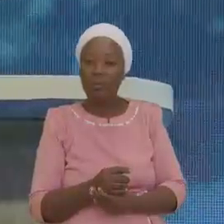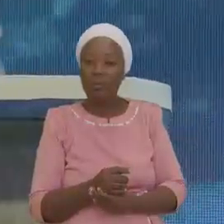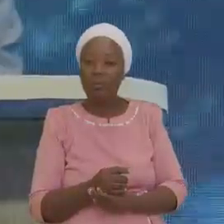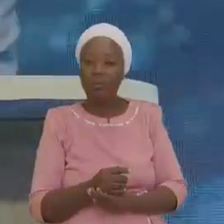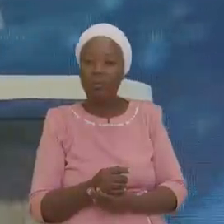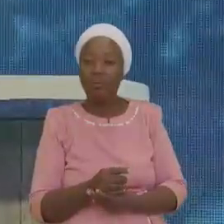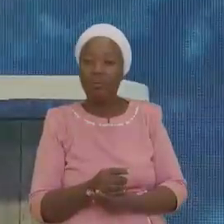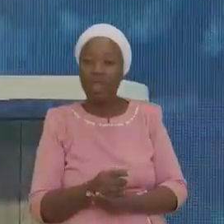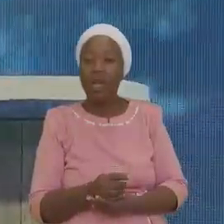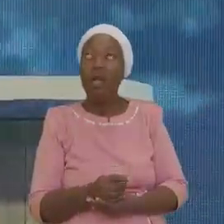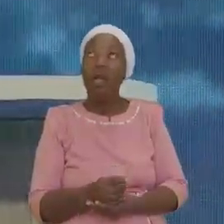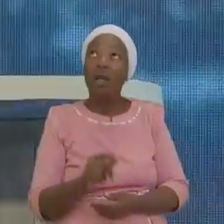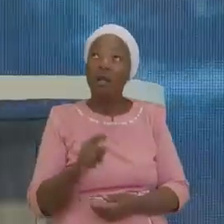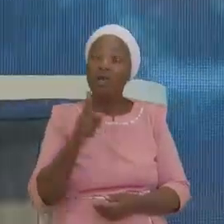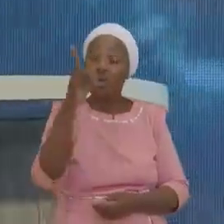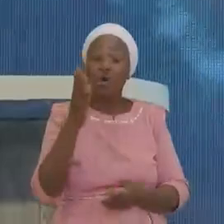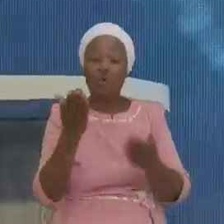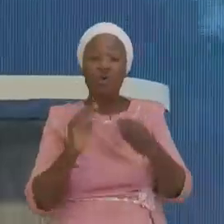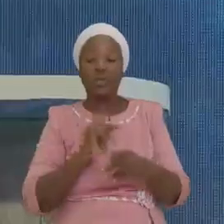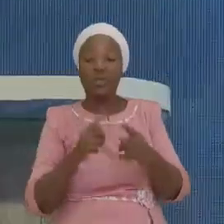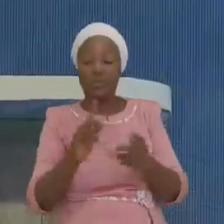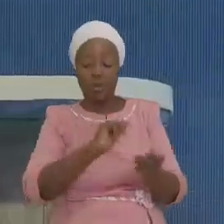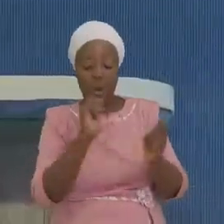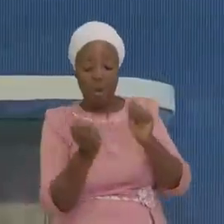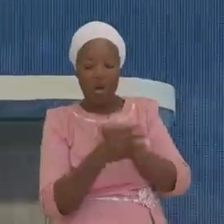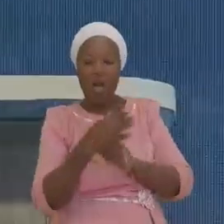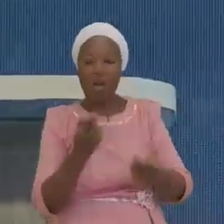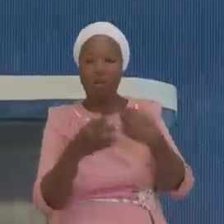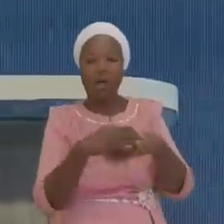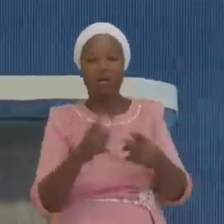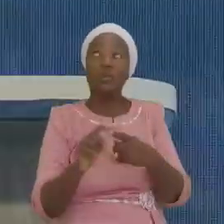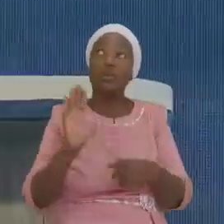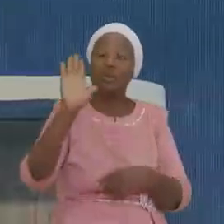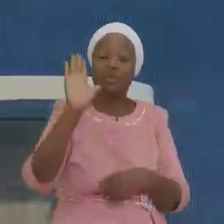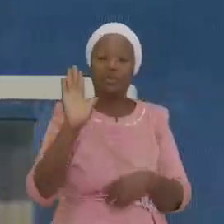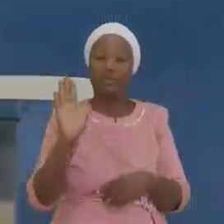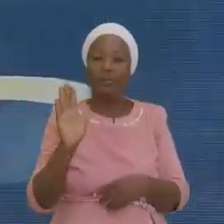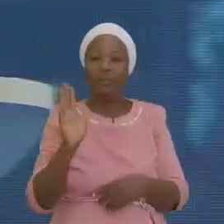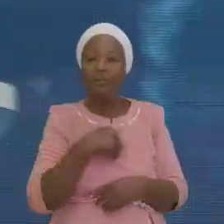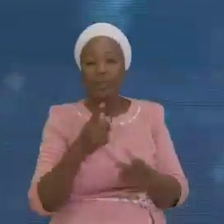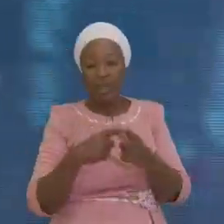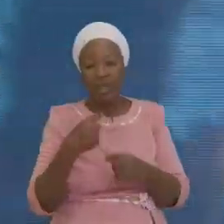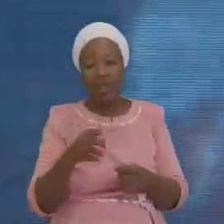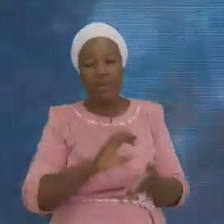He wants us to turn and come back to him. And then in